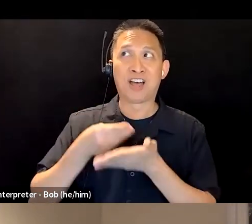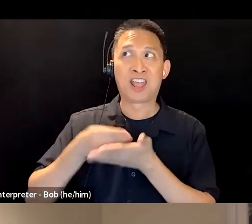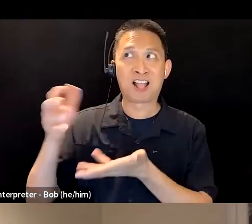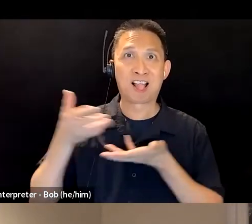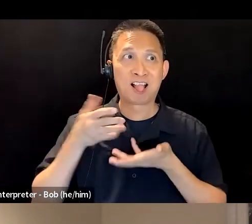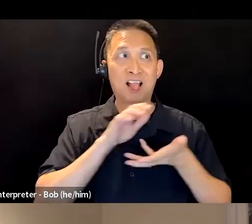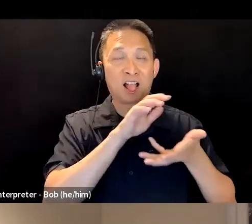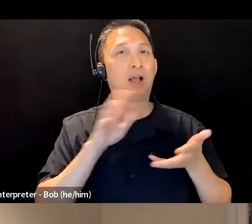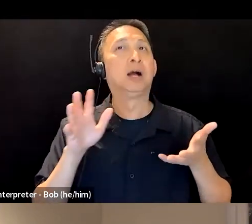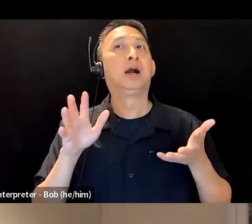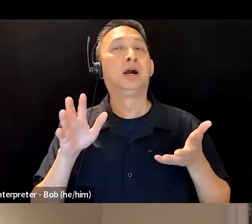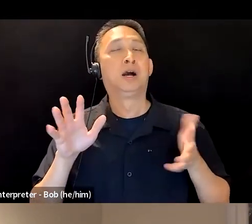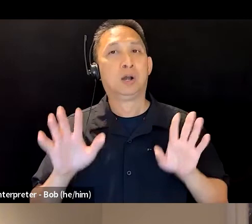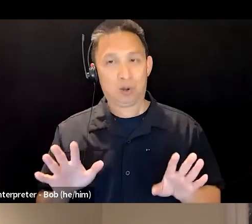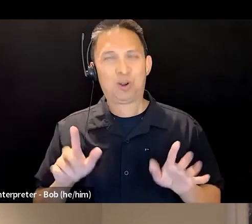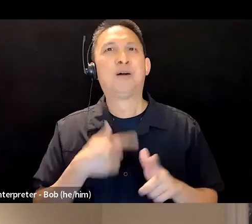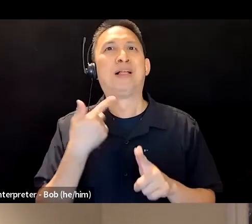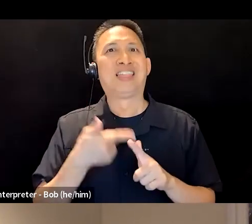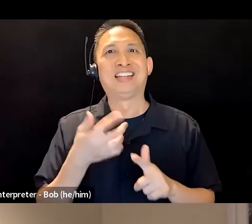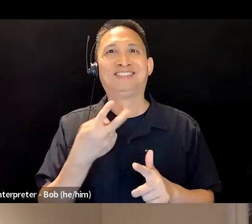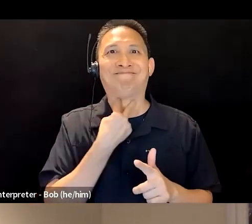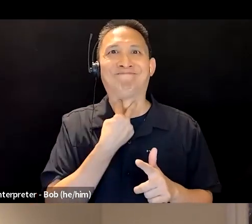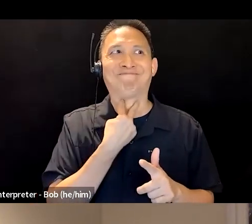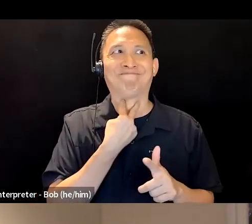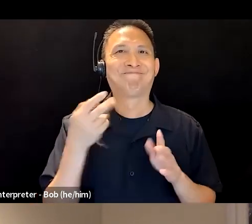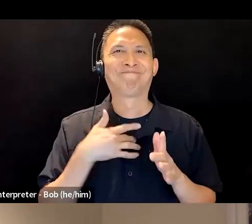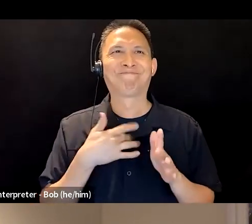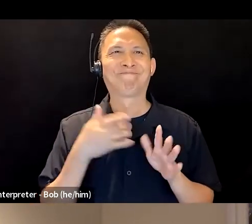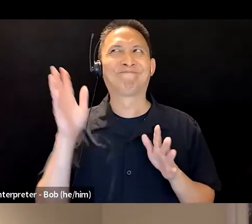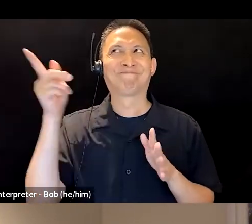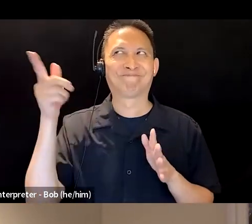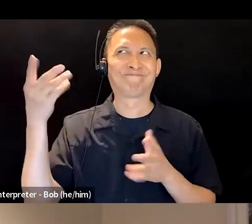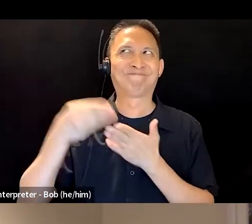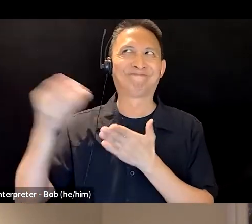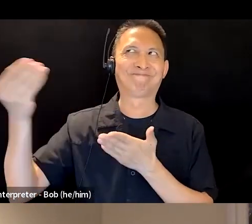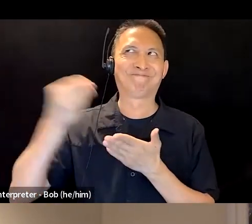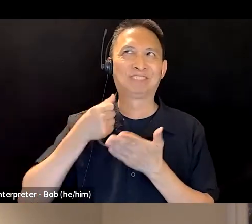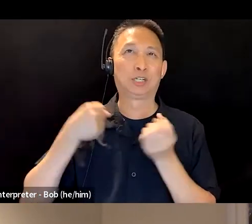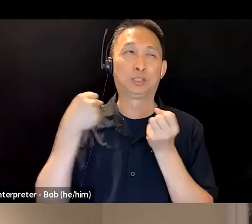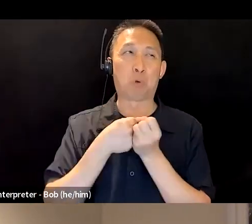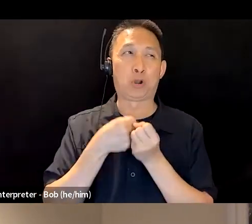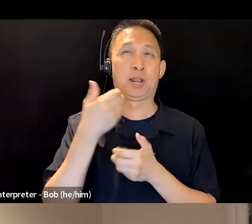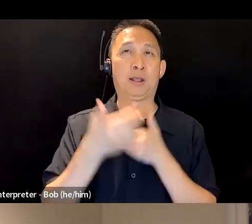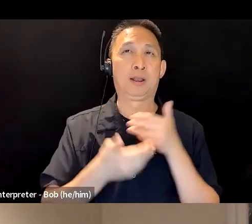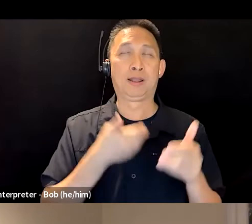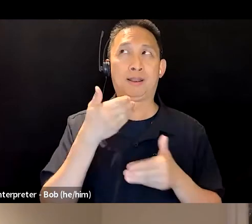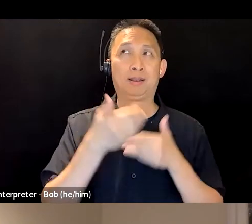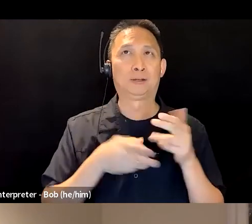up in this channel of this project has been started and supported and